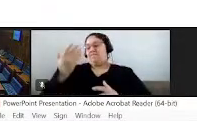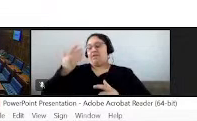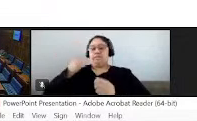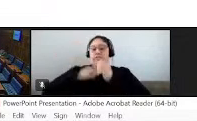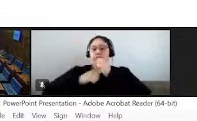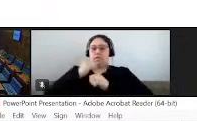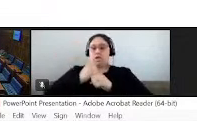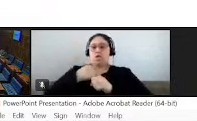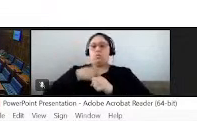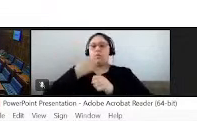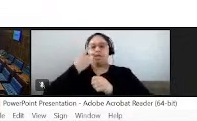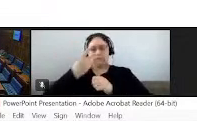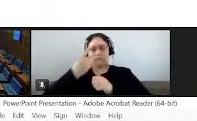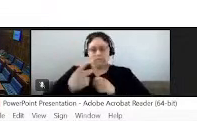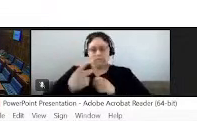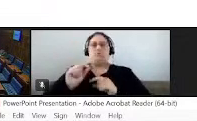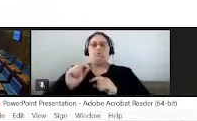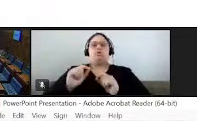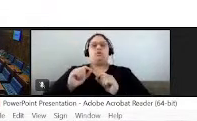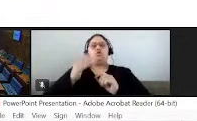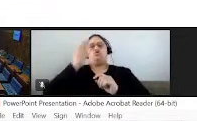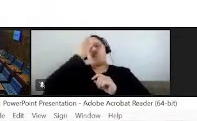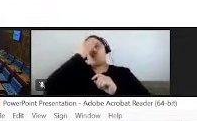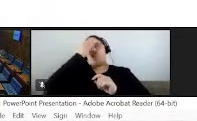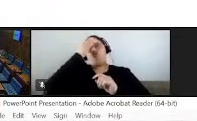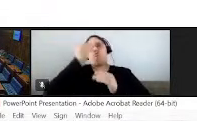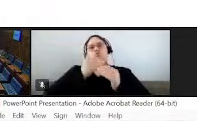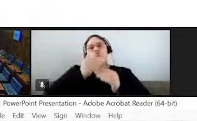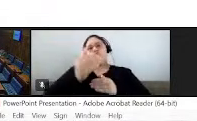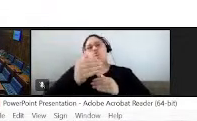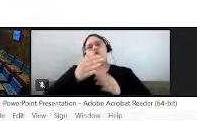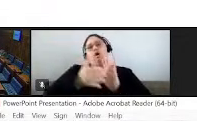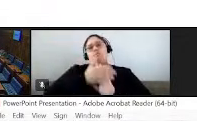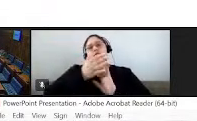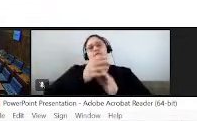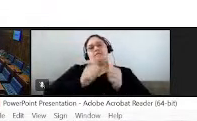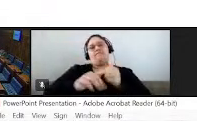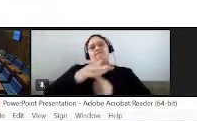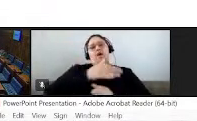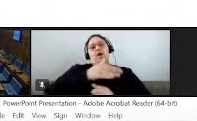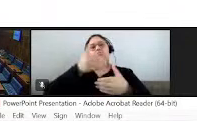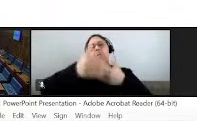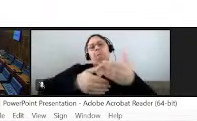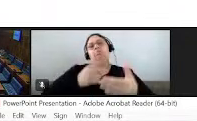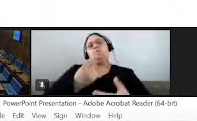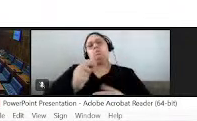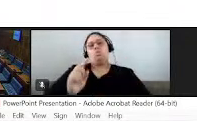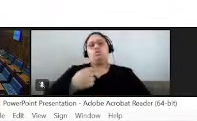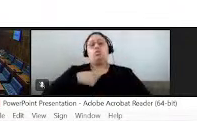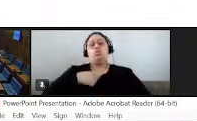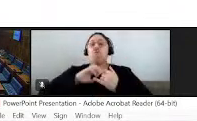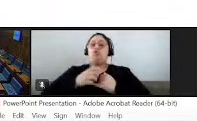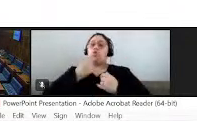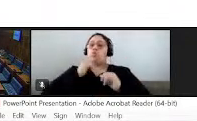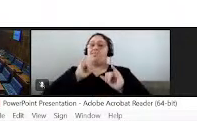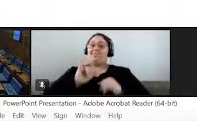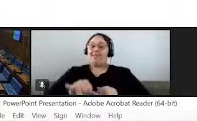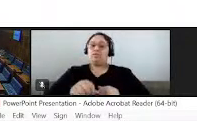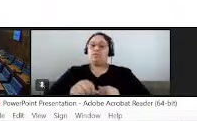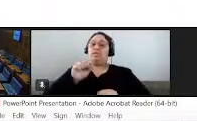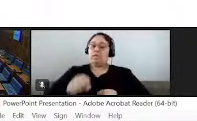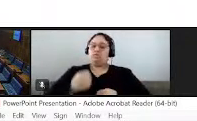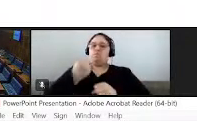that we can have at least a predictable operating environment. So we've tried to do that. Yes, it is a working in